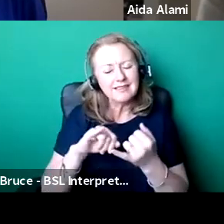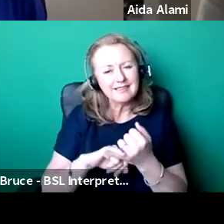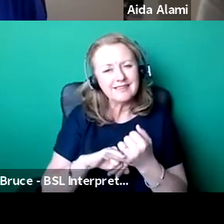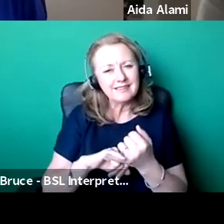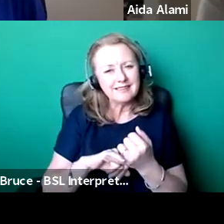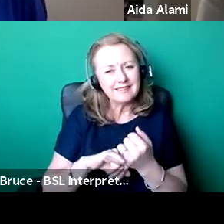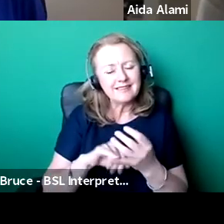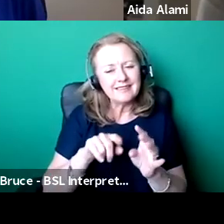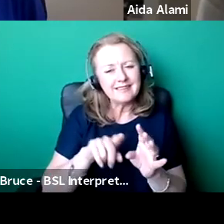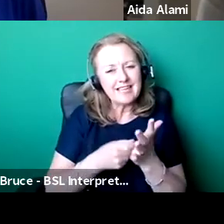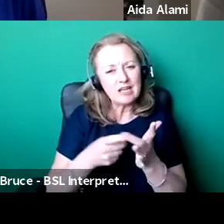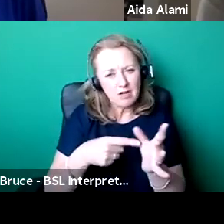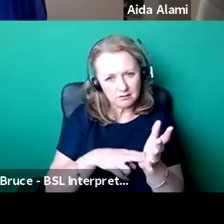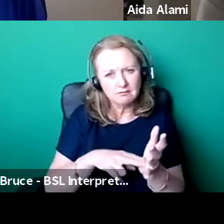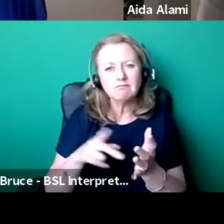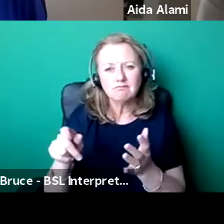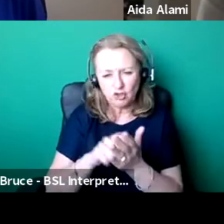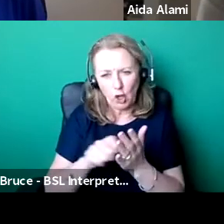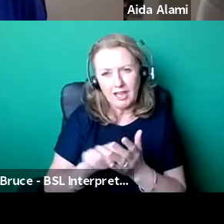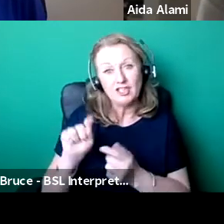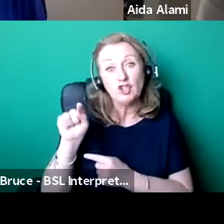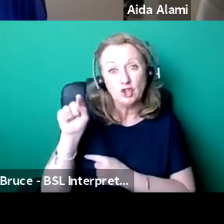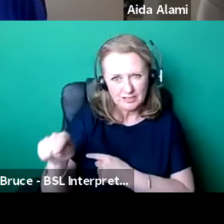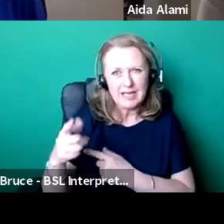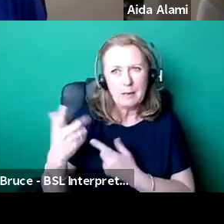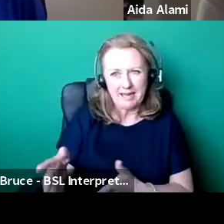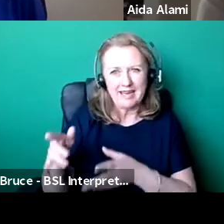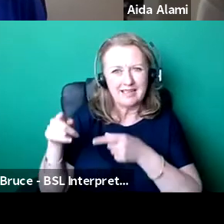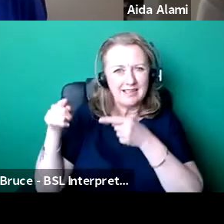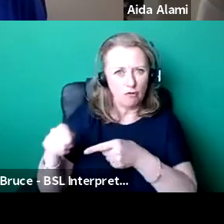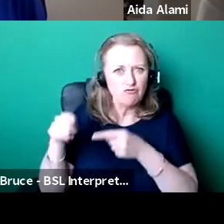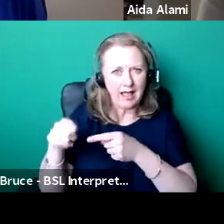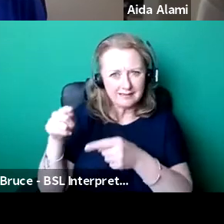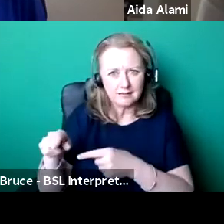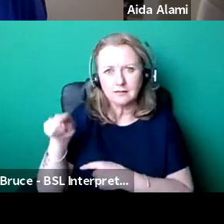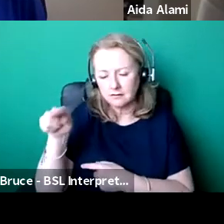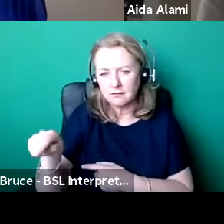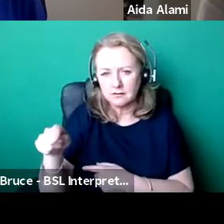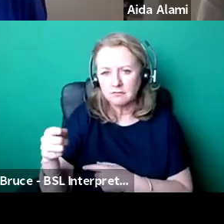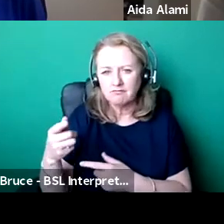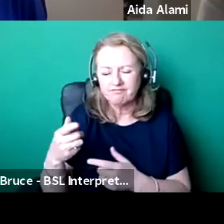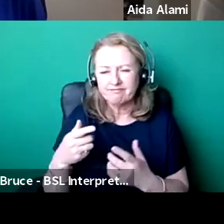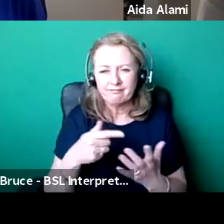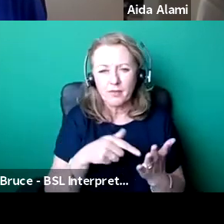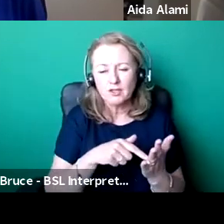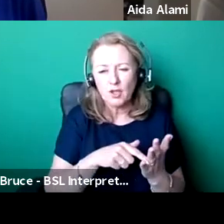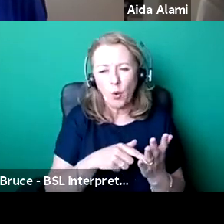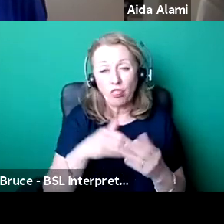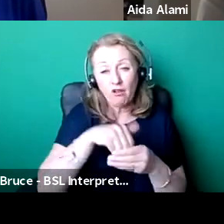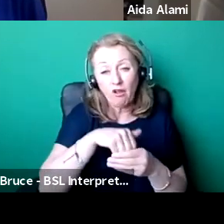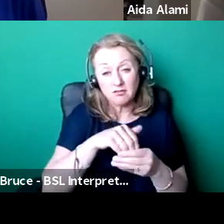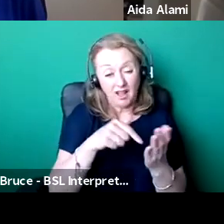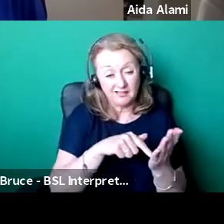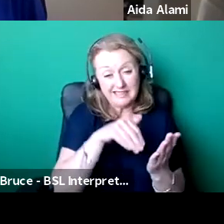some online harassment because of it. But that just goes to show that what the content of the book was necessary and needed to be out